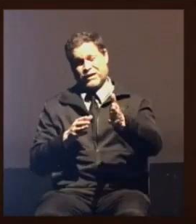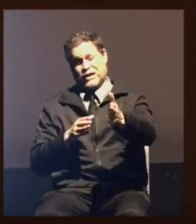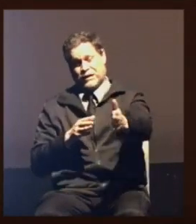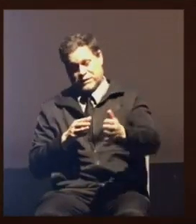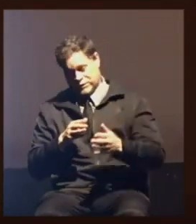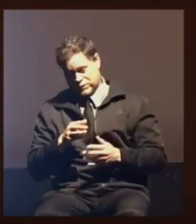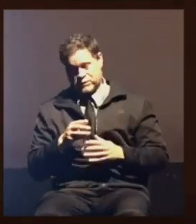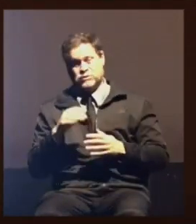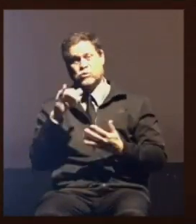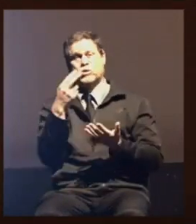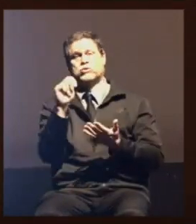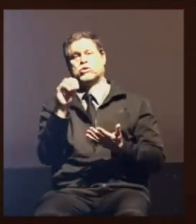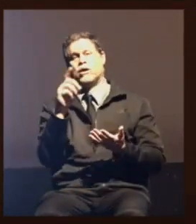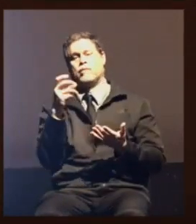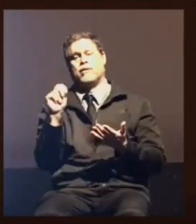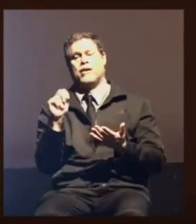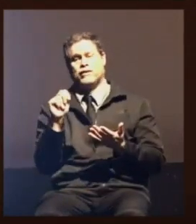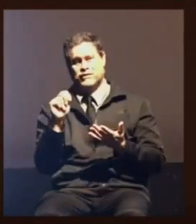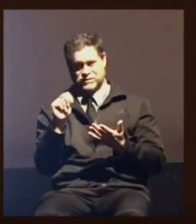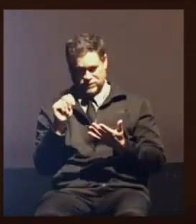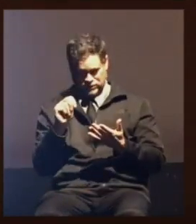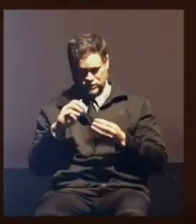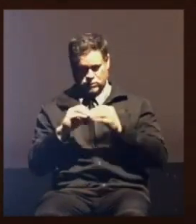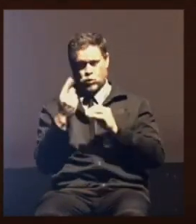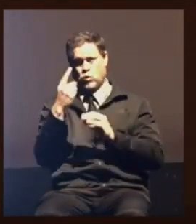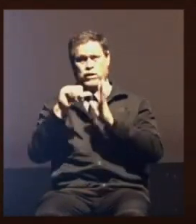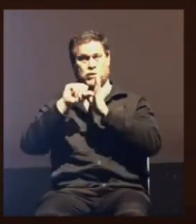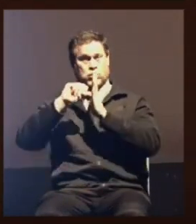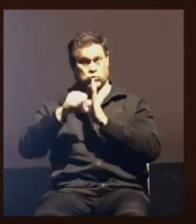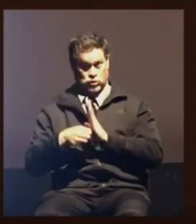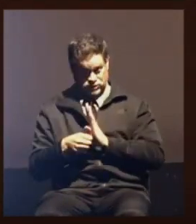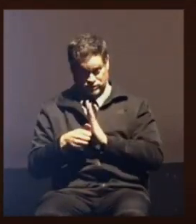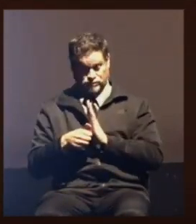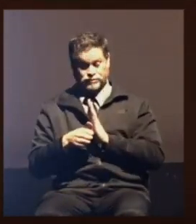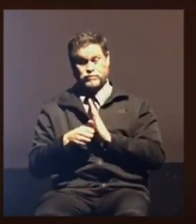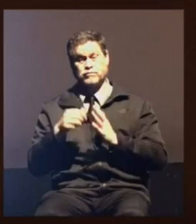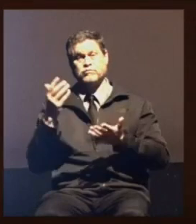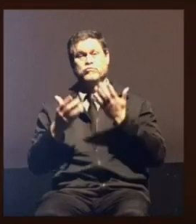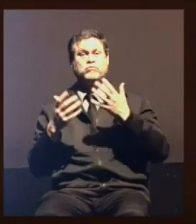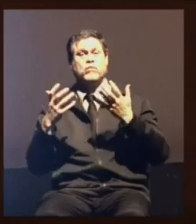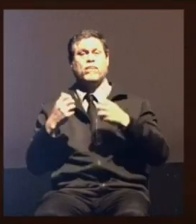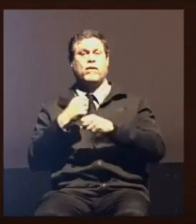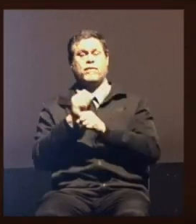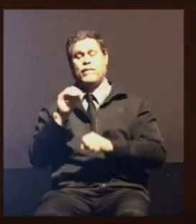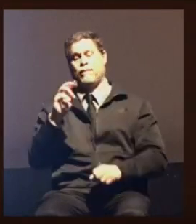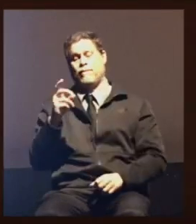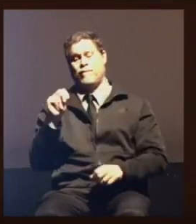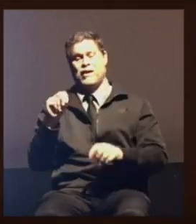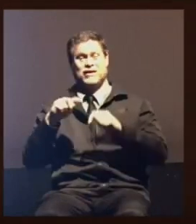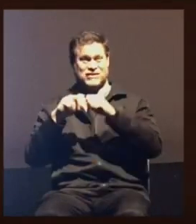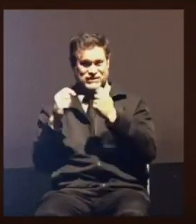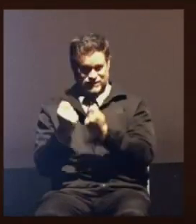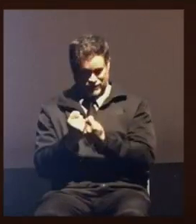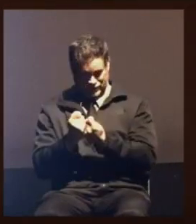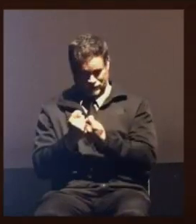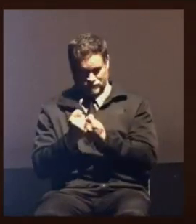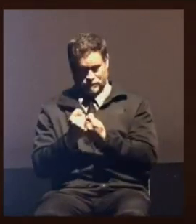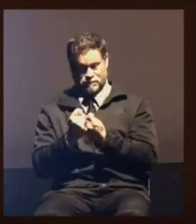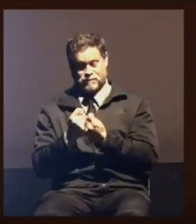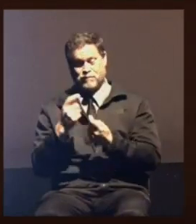want John Madden to, number one, be impressed by them. They probably wanted to make the Madden team,